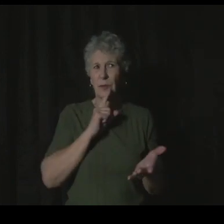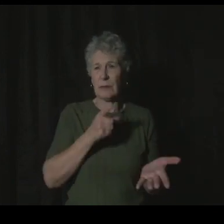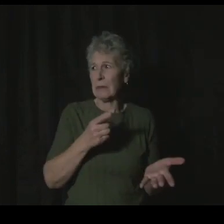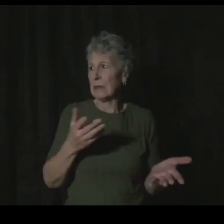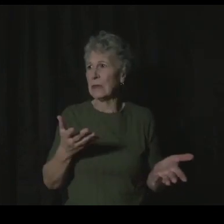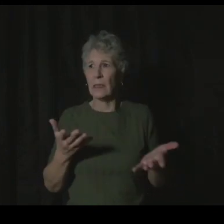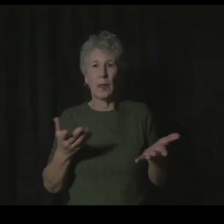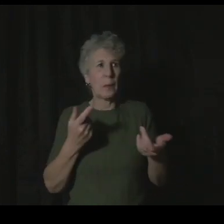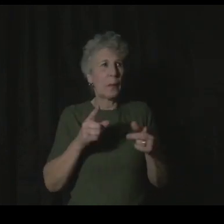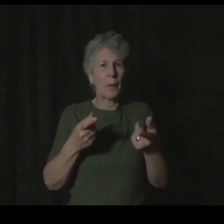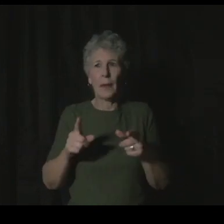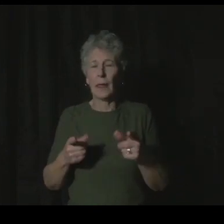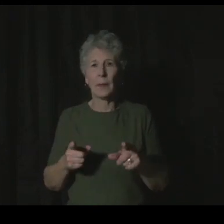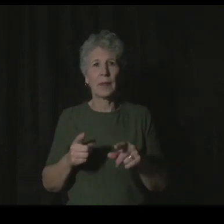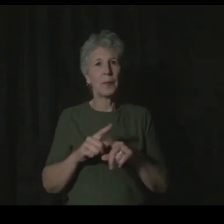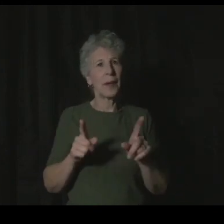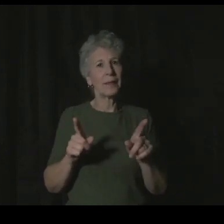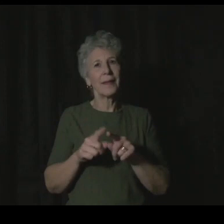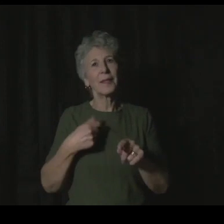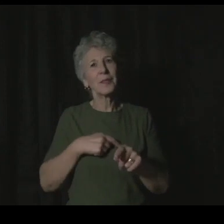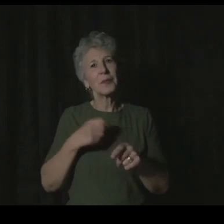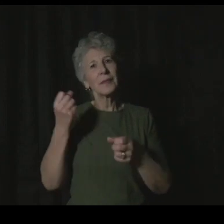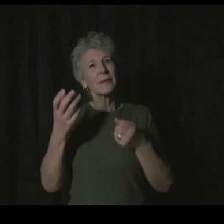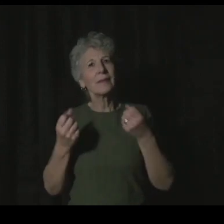But as we will sing in a few minutes,